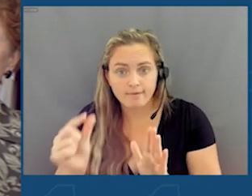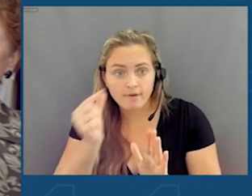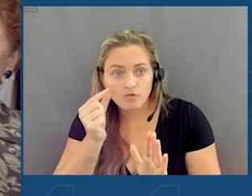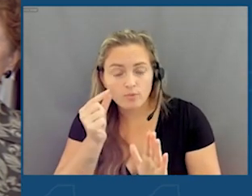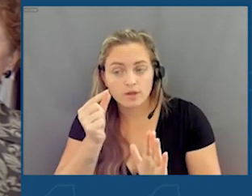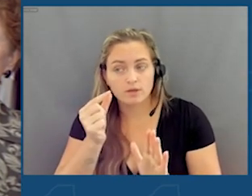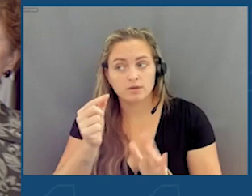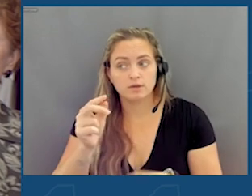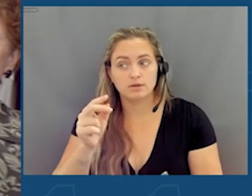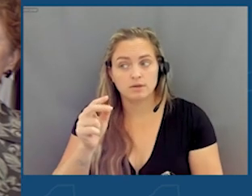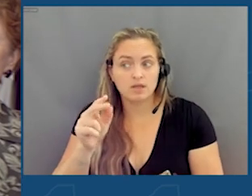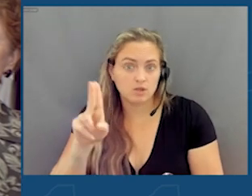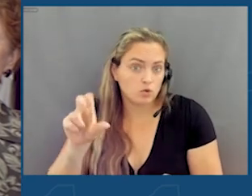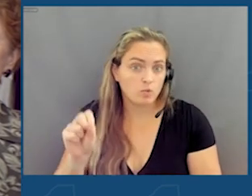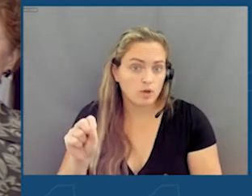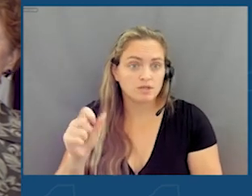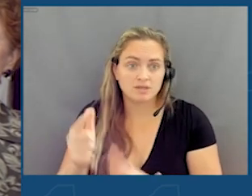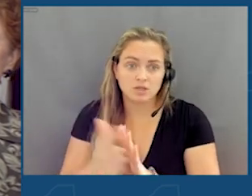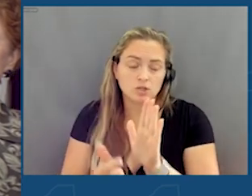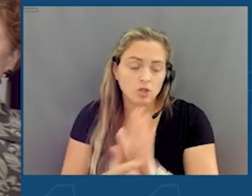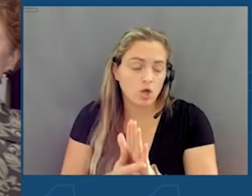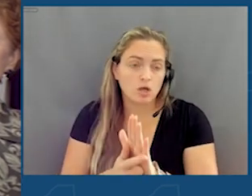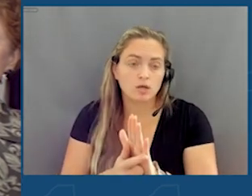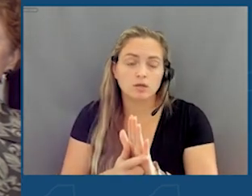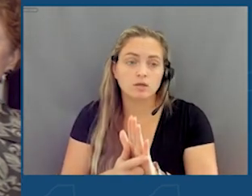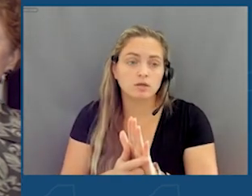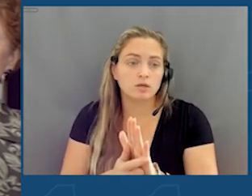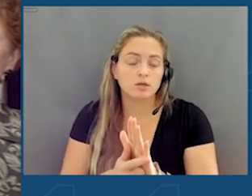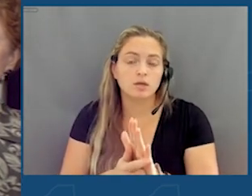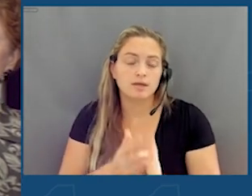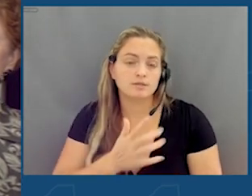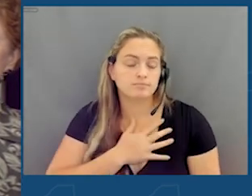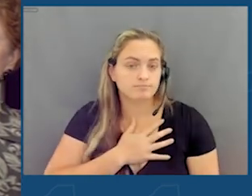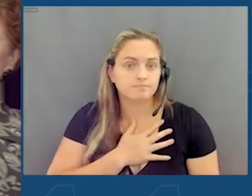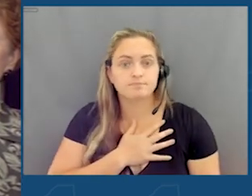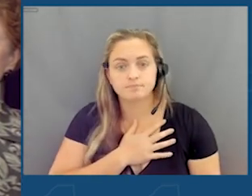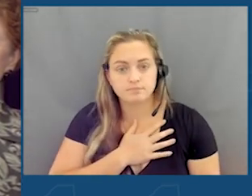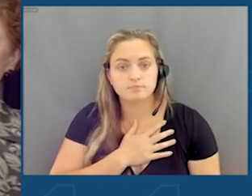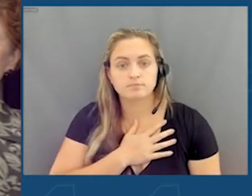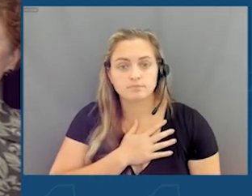United States, this law is near and dear to my heart.